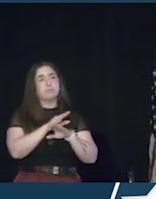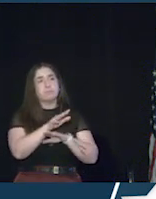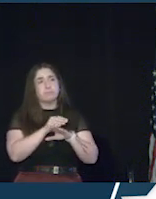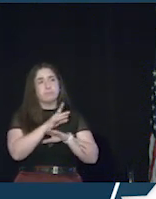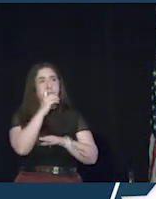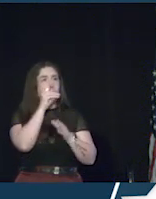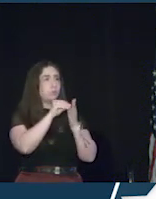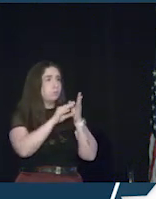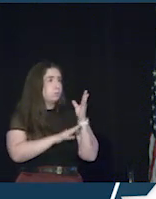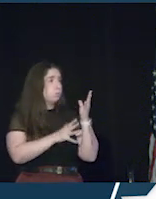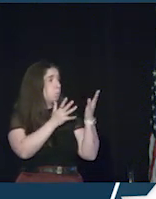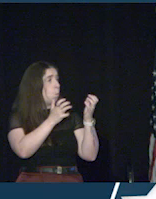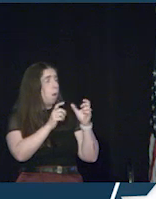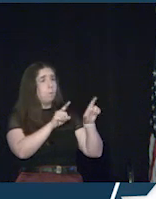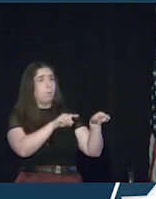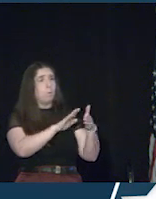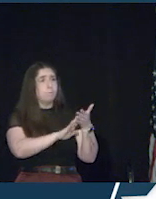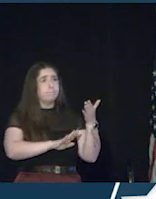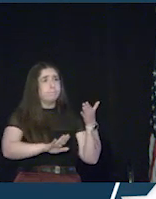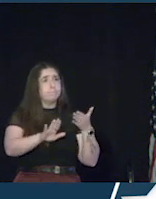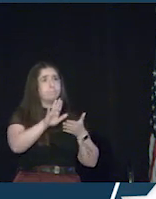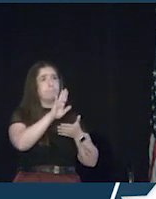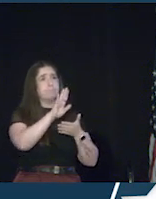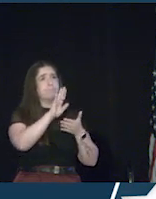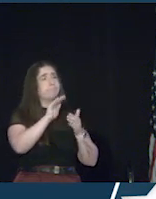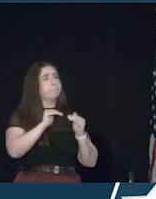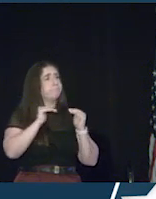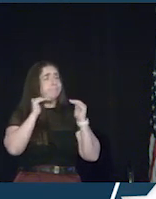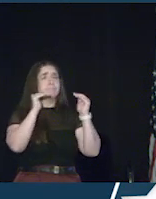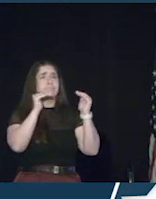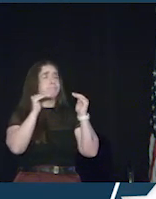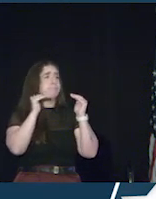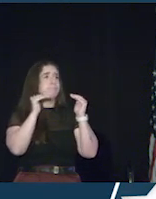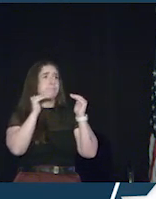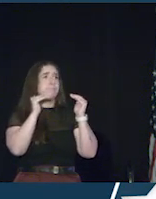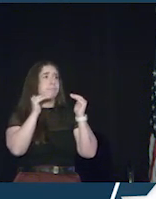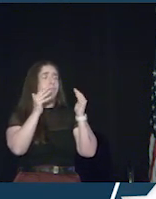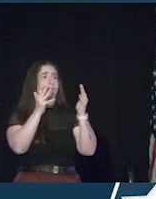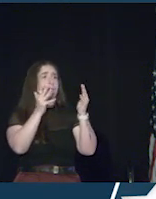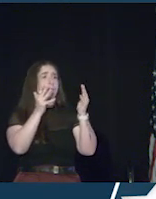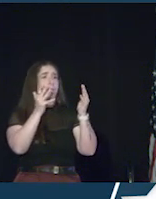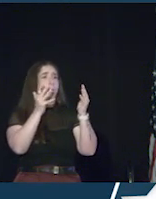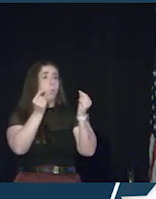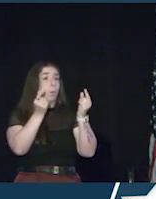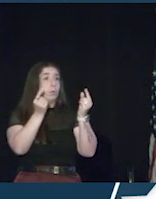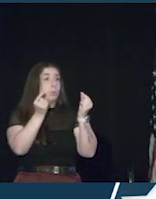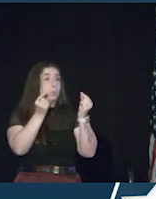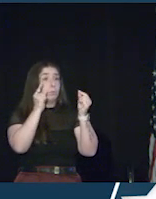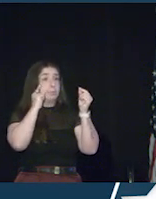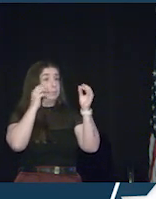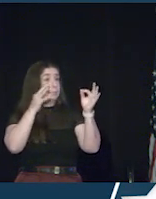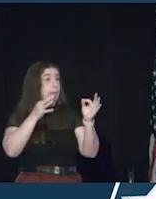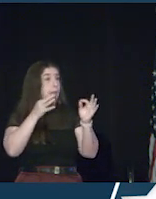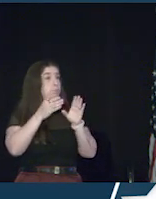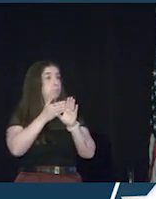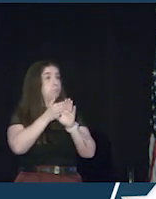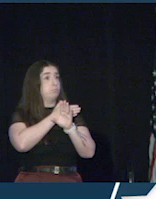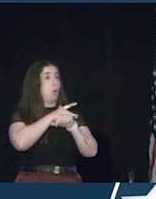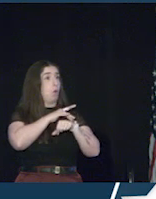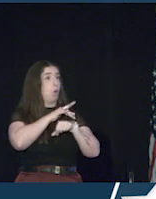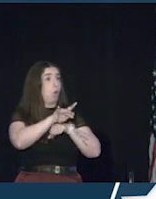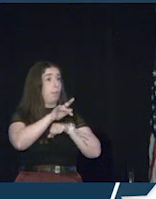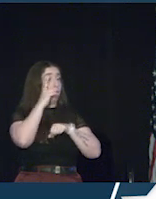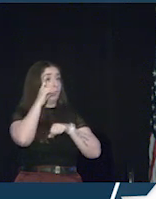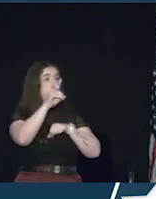who want to go to college is to make that desire known early so that you can get